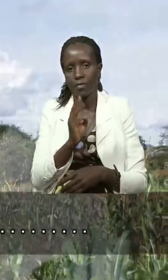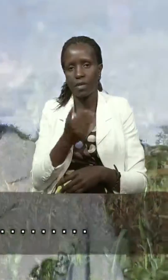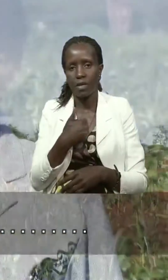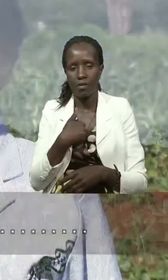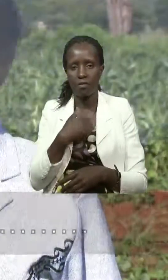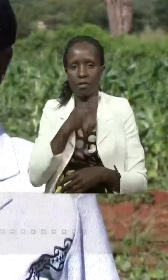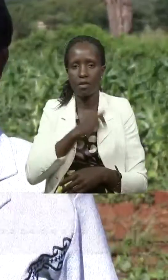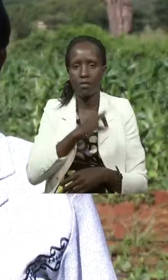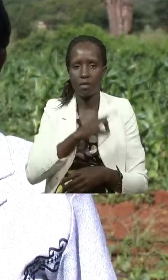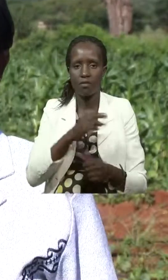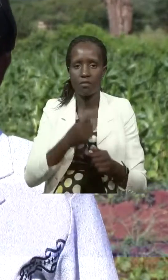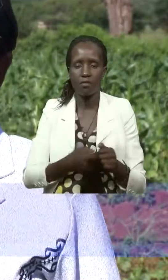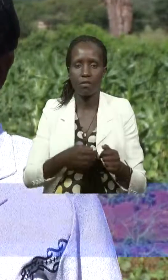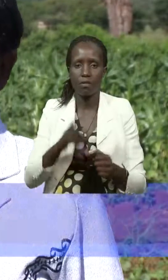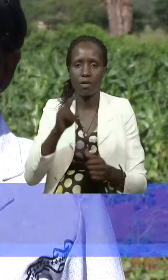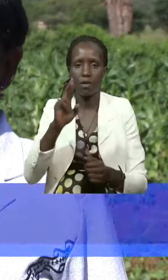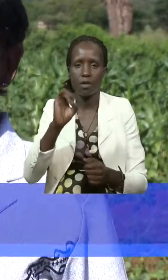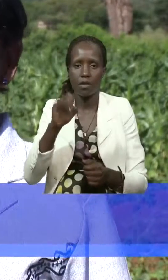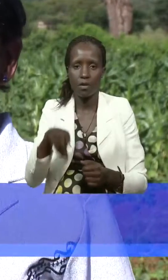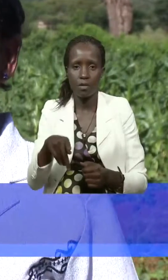Nimefanikiwa kupata hizi drips